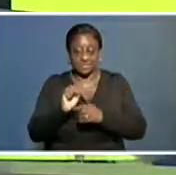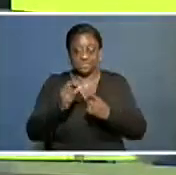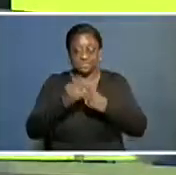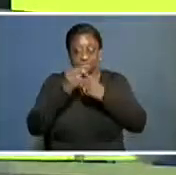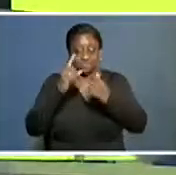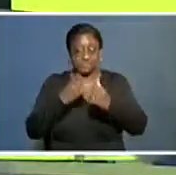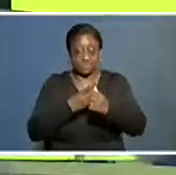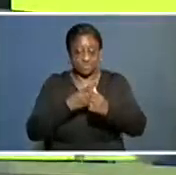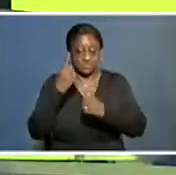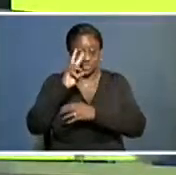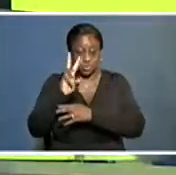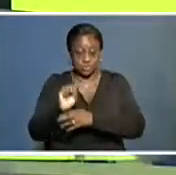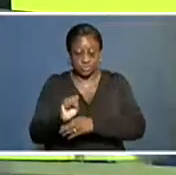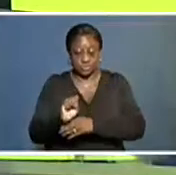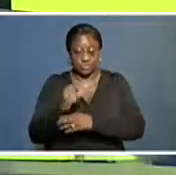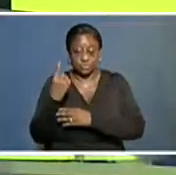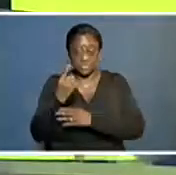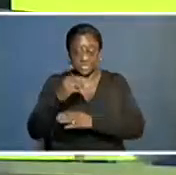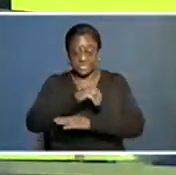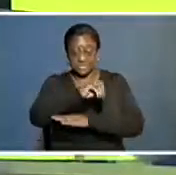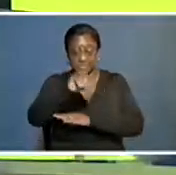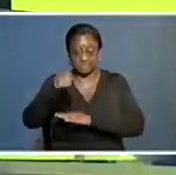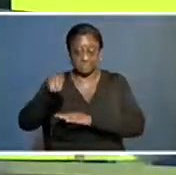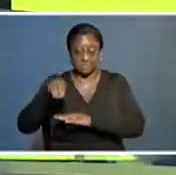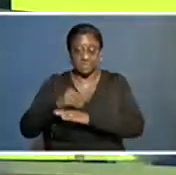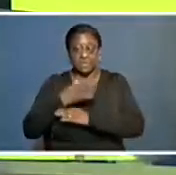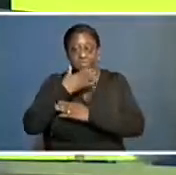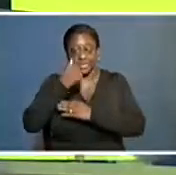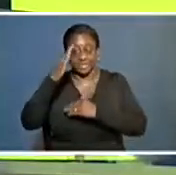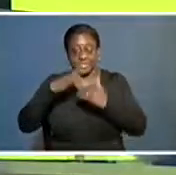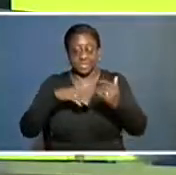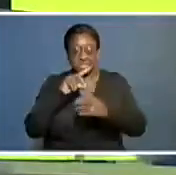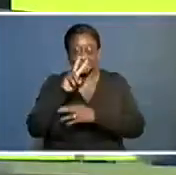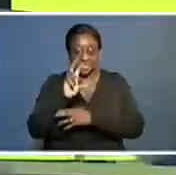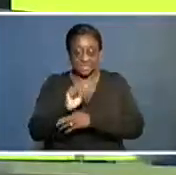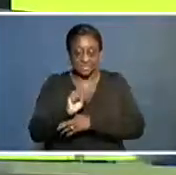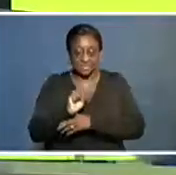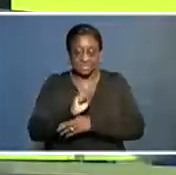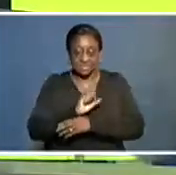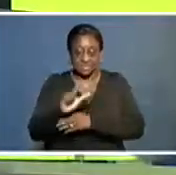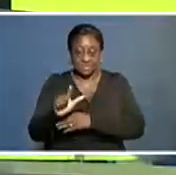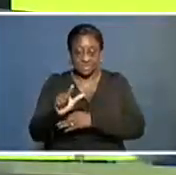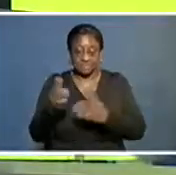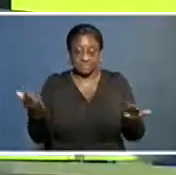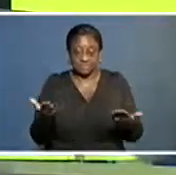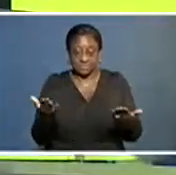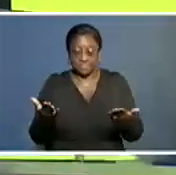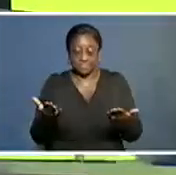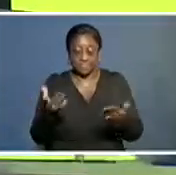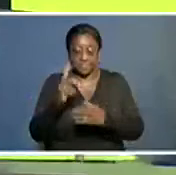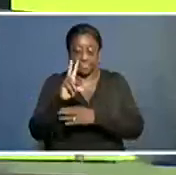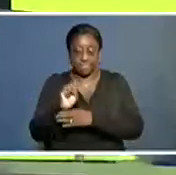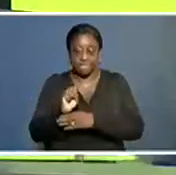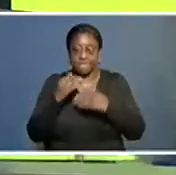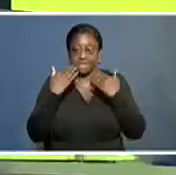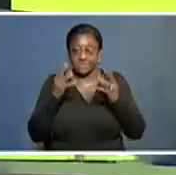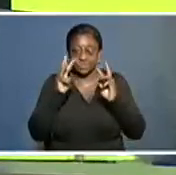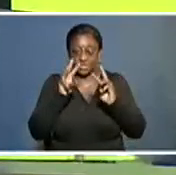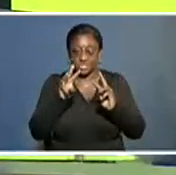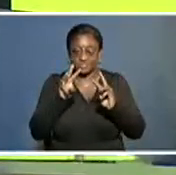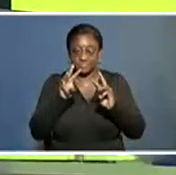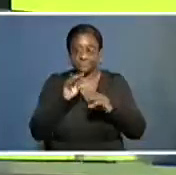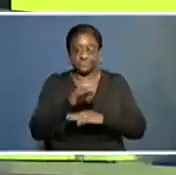for news and information. Only the sun covers the Bahamas better than ZNS. From all of us here at ZNS, thank you for